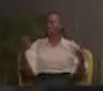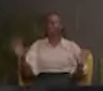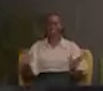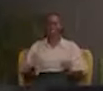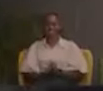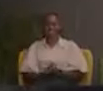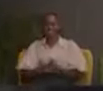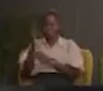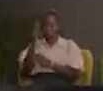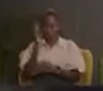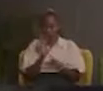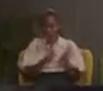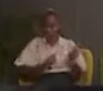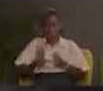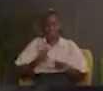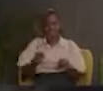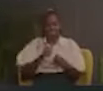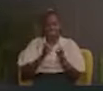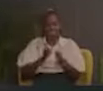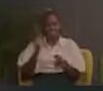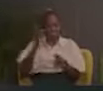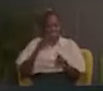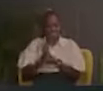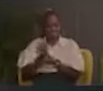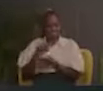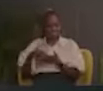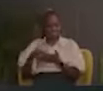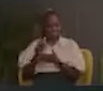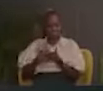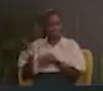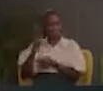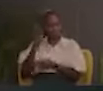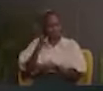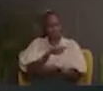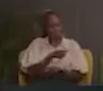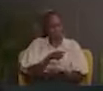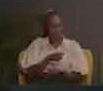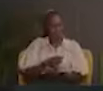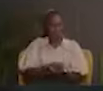will act as if he kept money somewhere for you, because he really did.